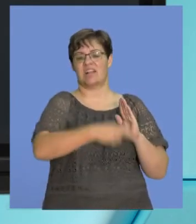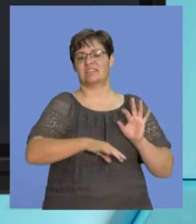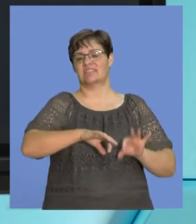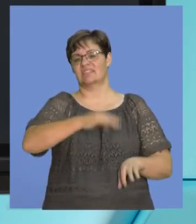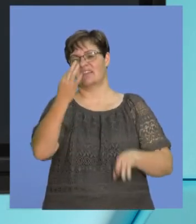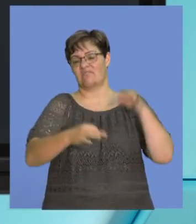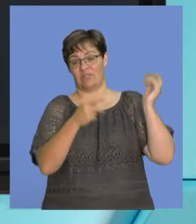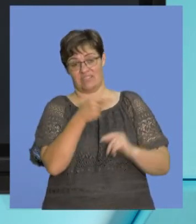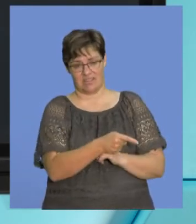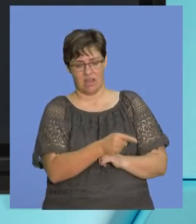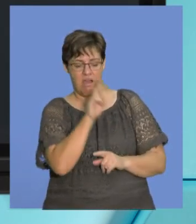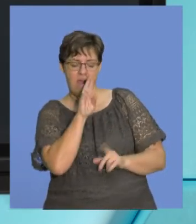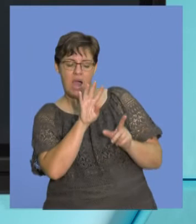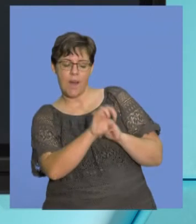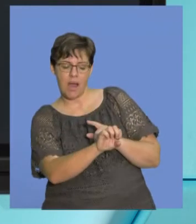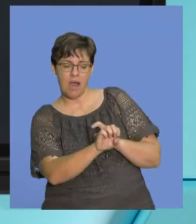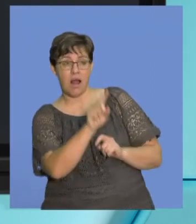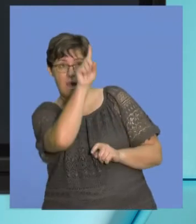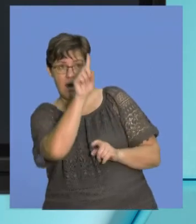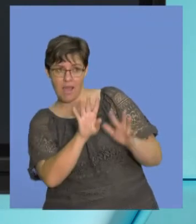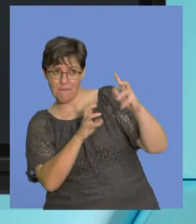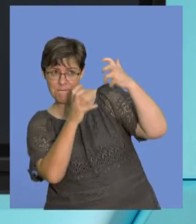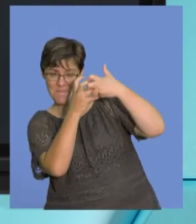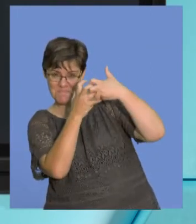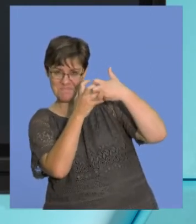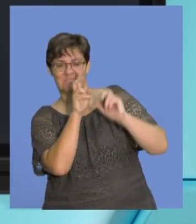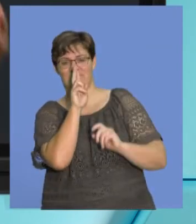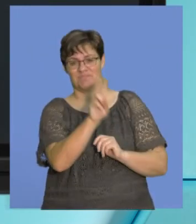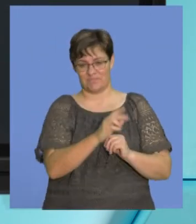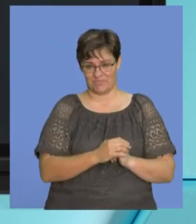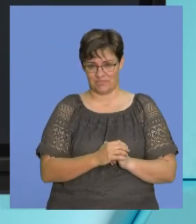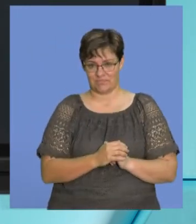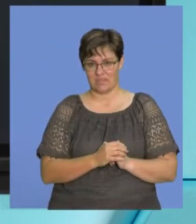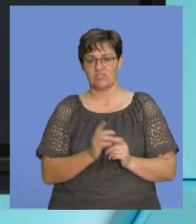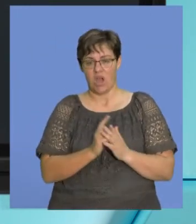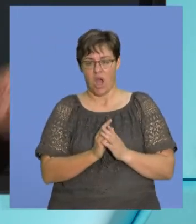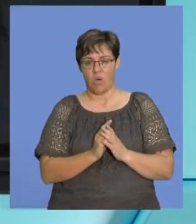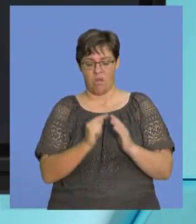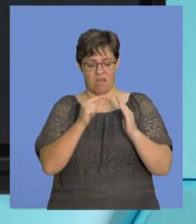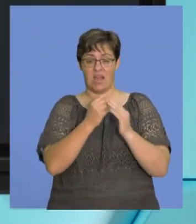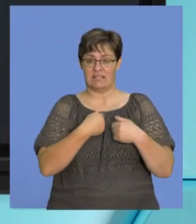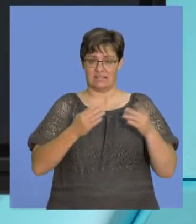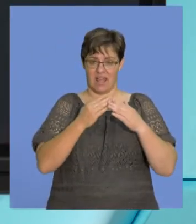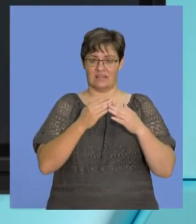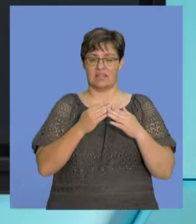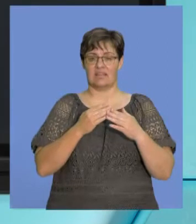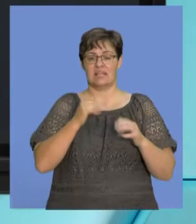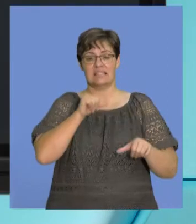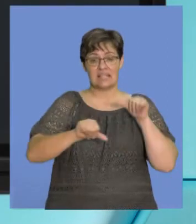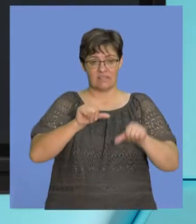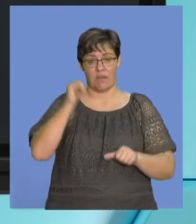see if they now answer your reviewed hypothesis. So that's in terms of closing the circle of